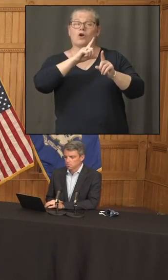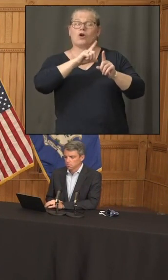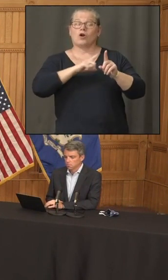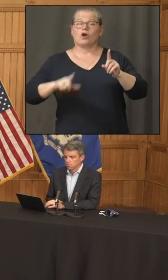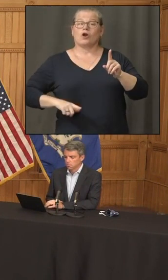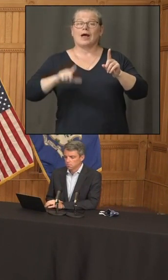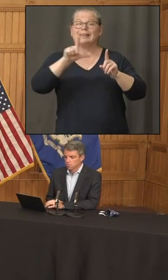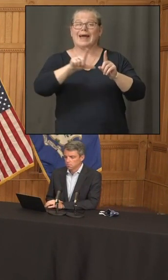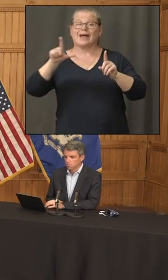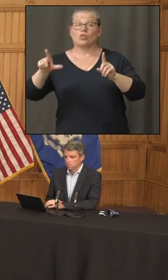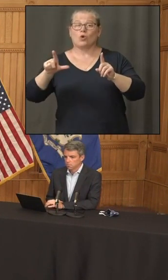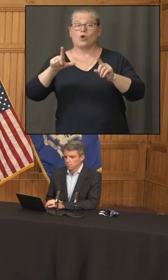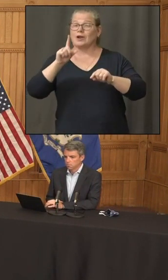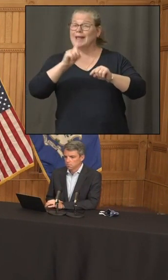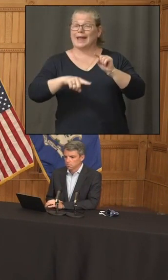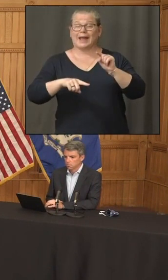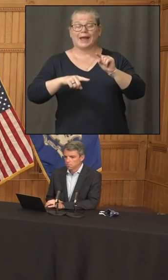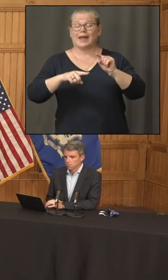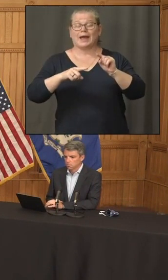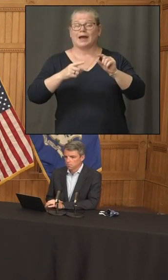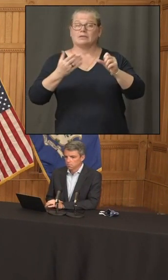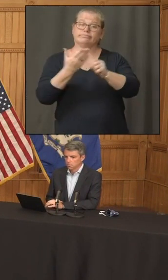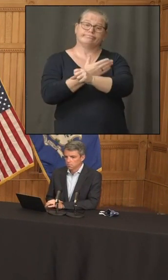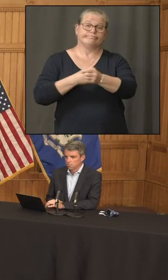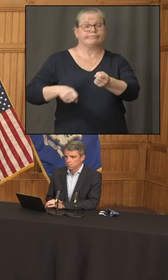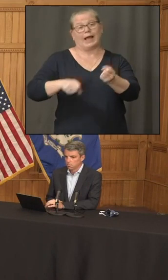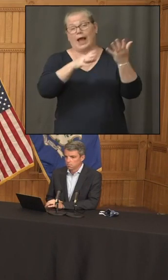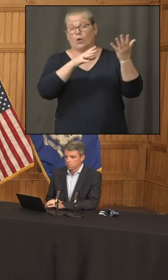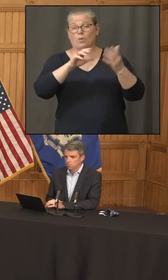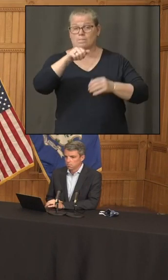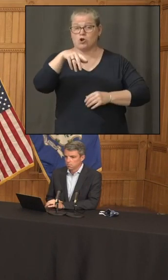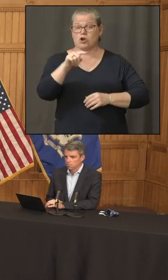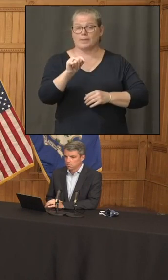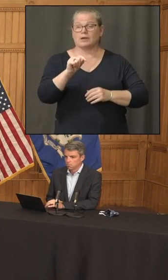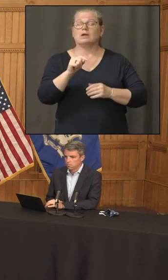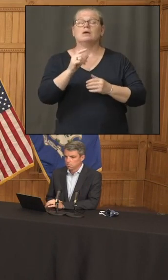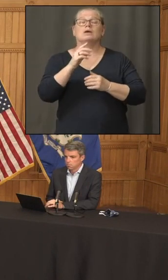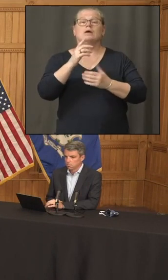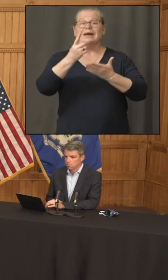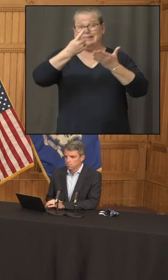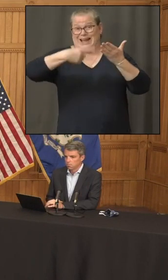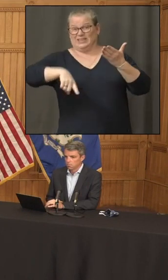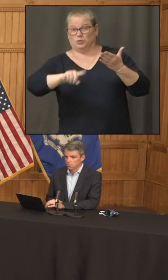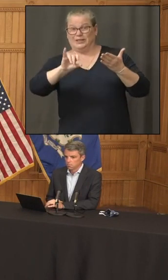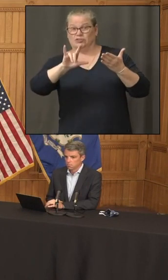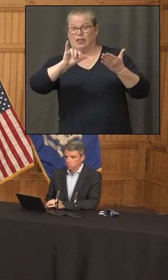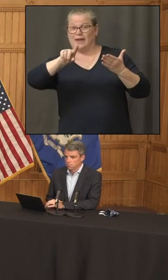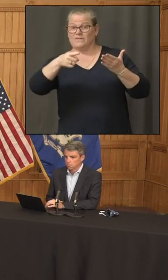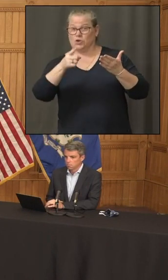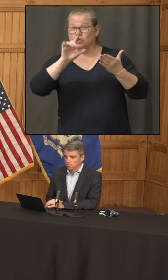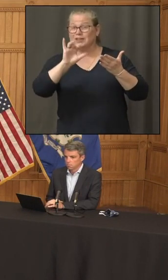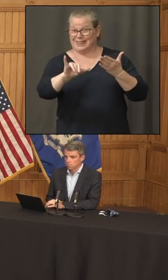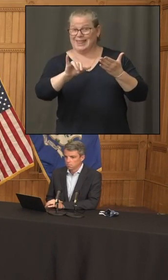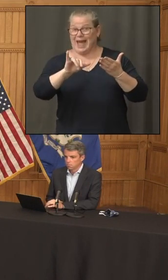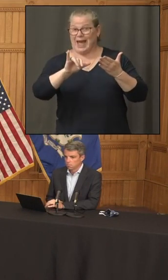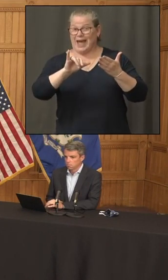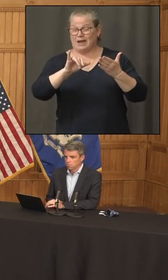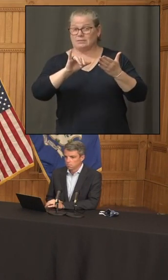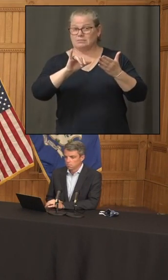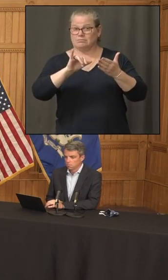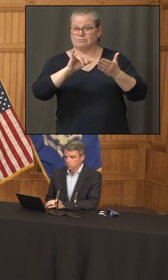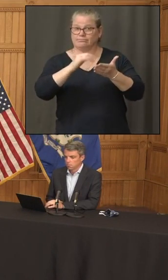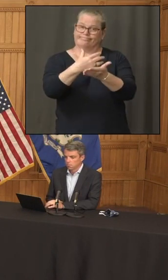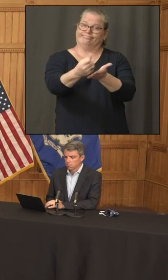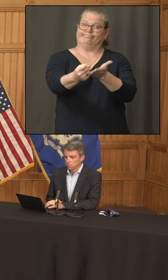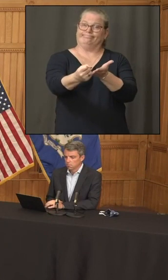folks still say that they're having trouble paying their rent. Is there any thought about extending that, or are you thinking that July